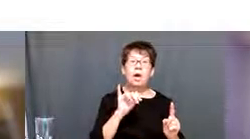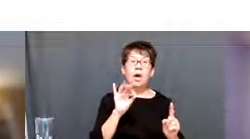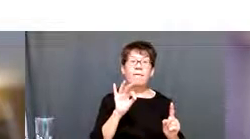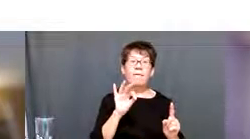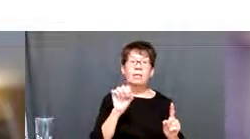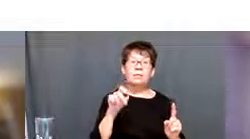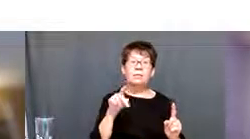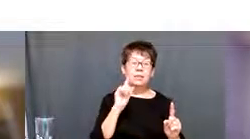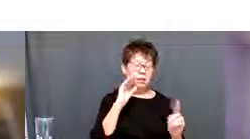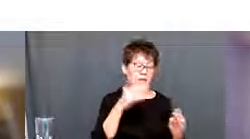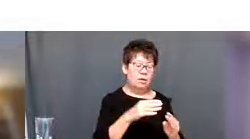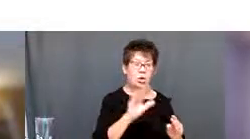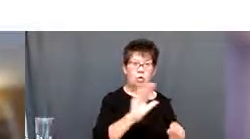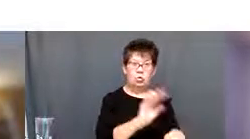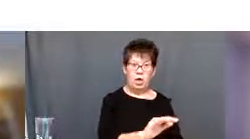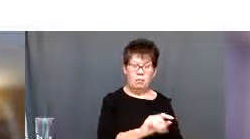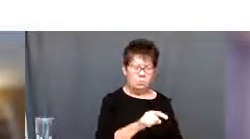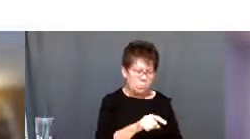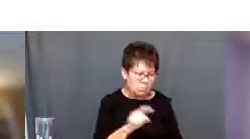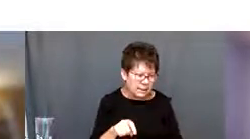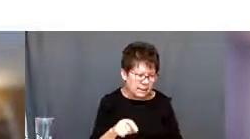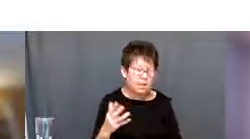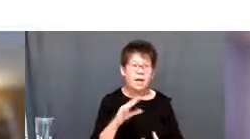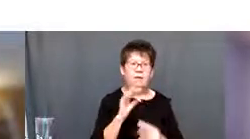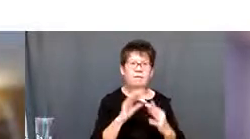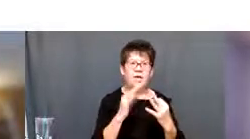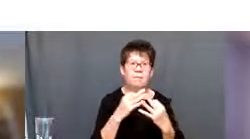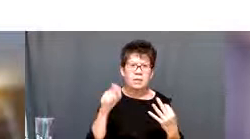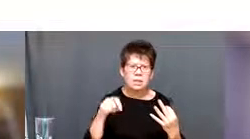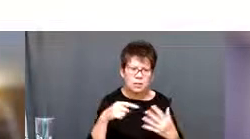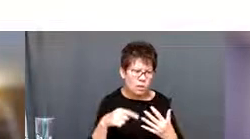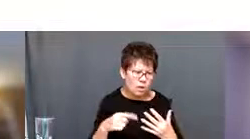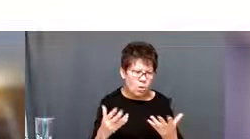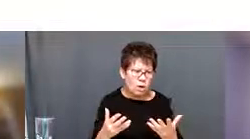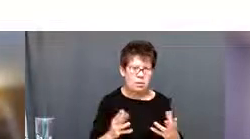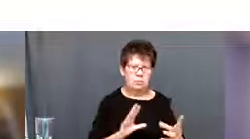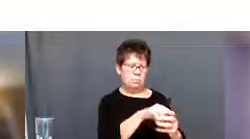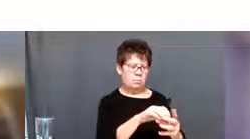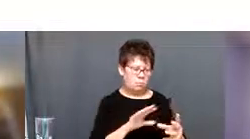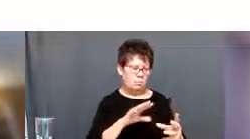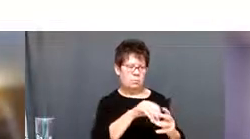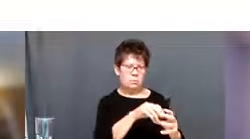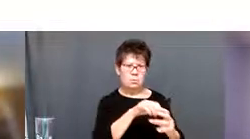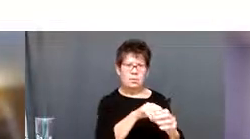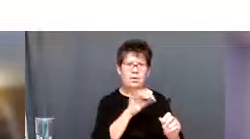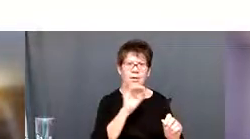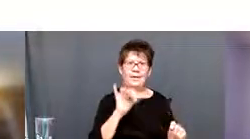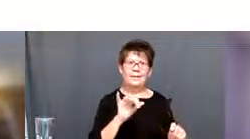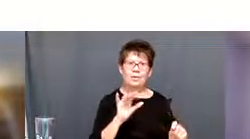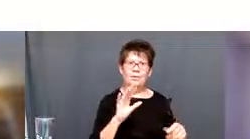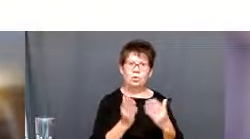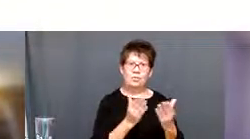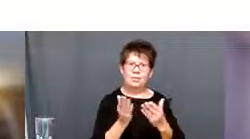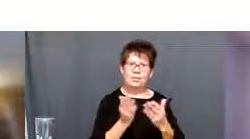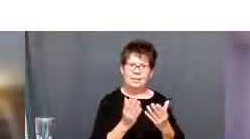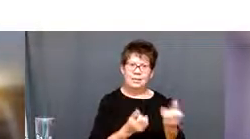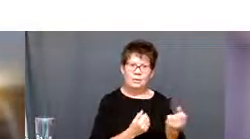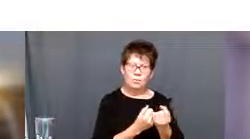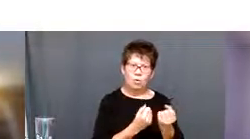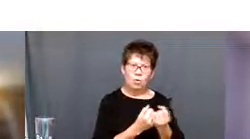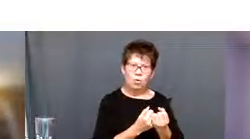focus on your child. What does your child need and what does your family need, and embed those types of services and supports into